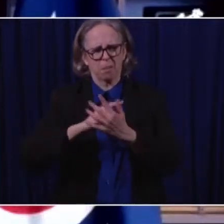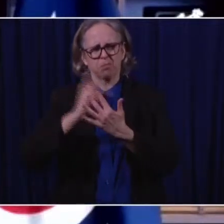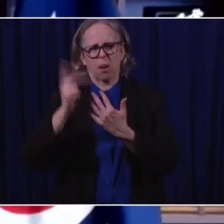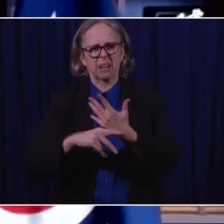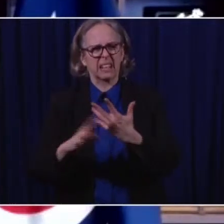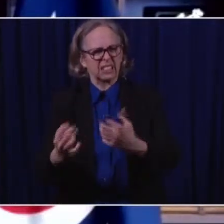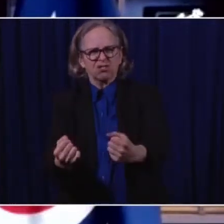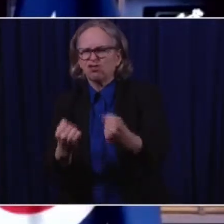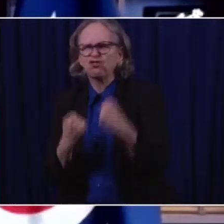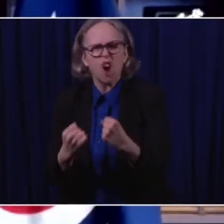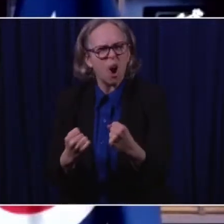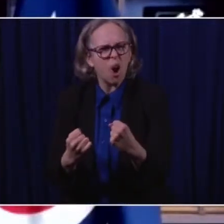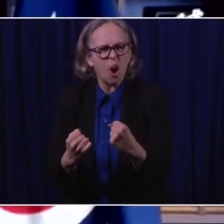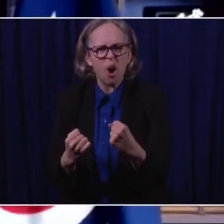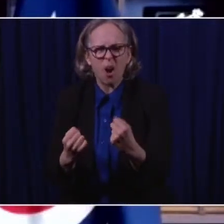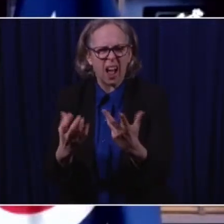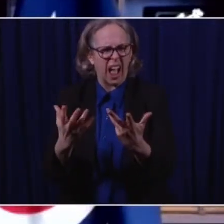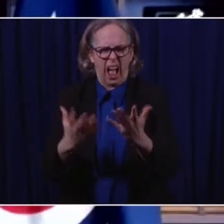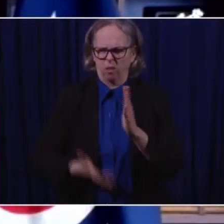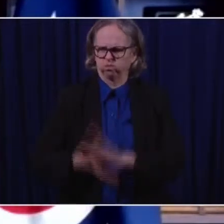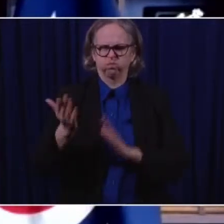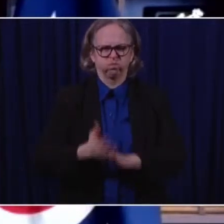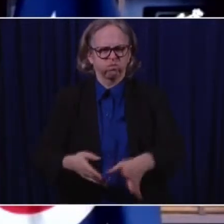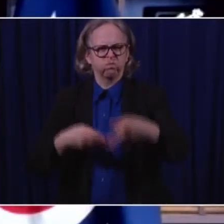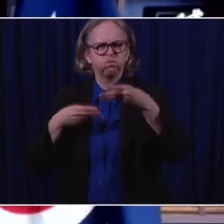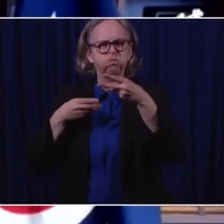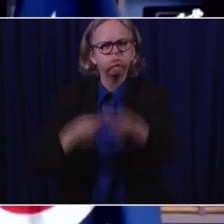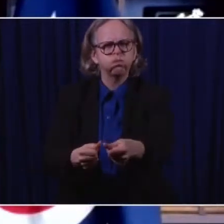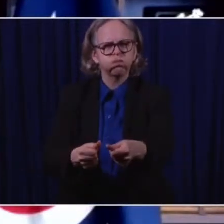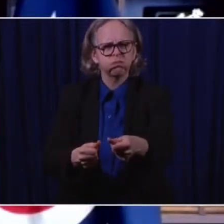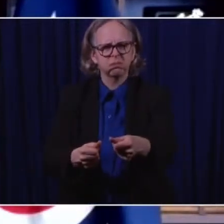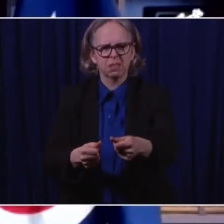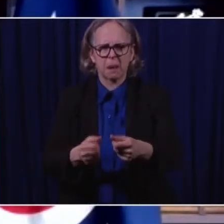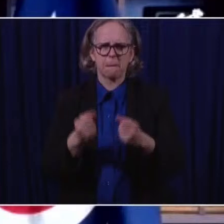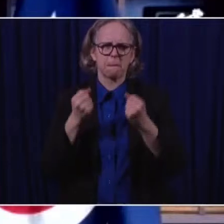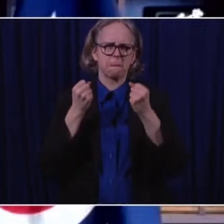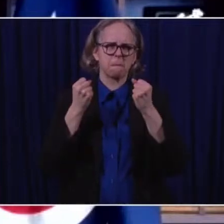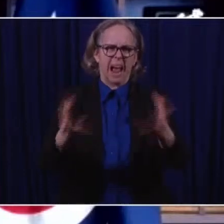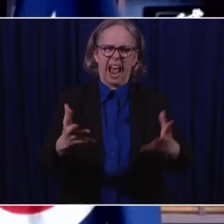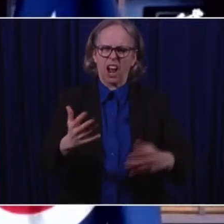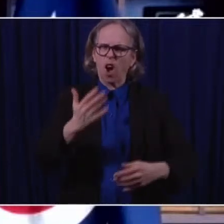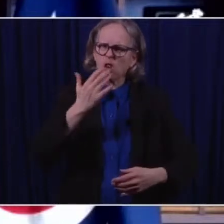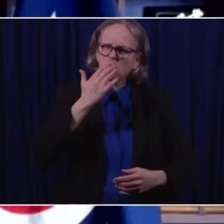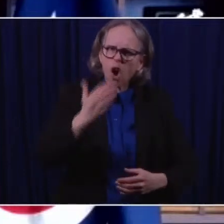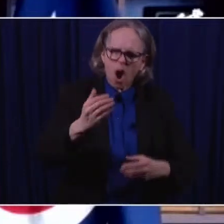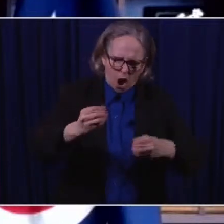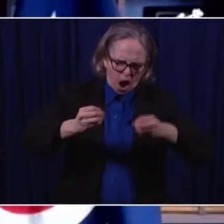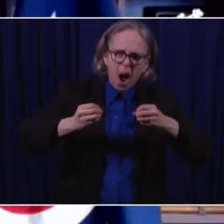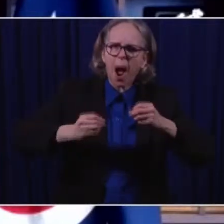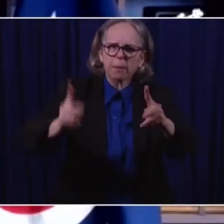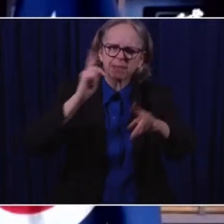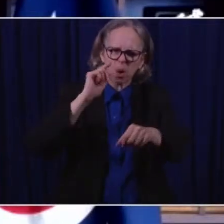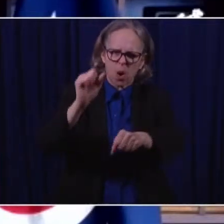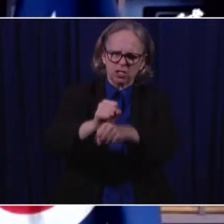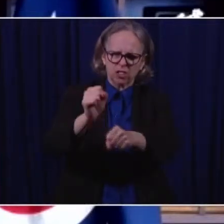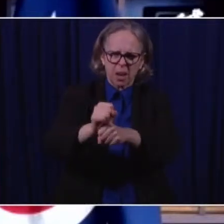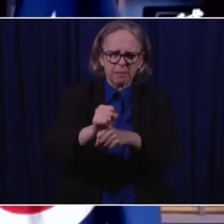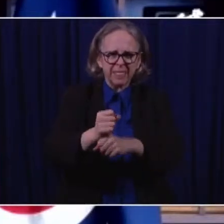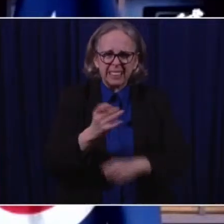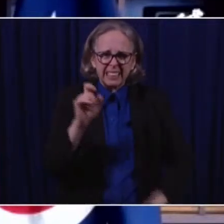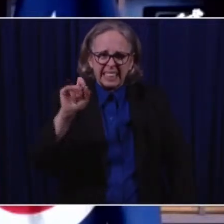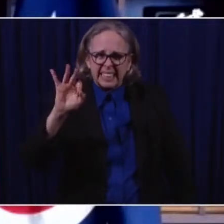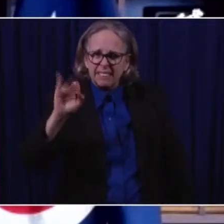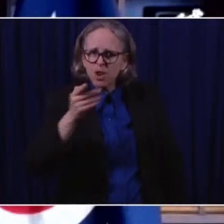great opportunities. And if you or son, daughter, grandson, granddaughter are interested, go to